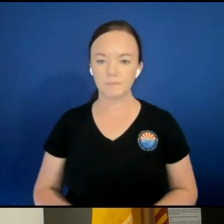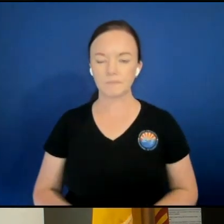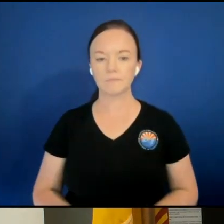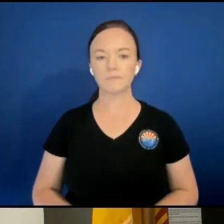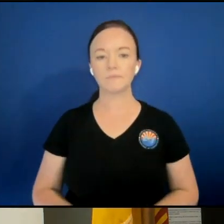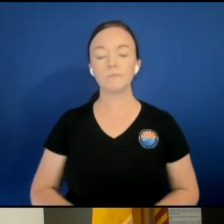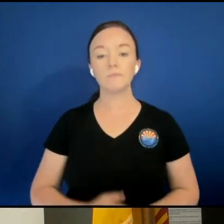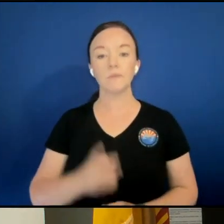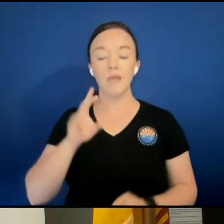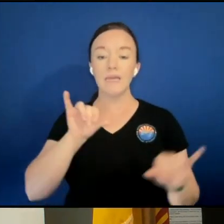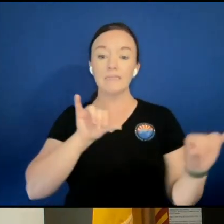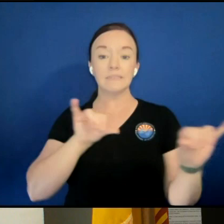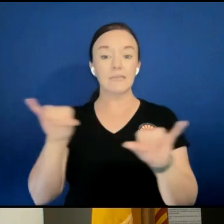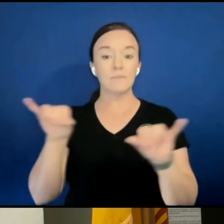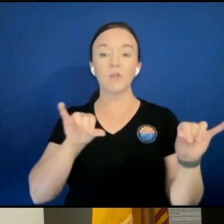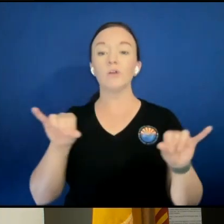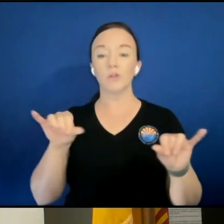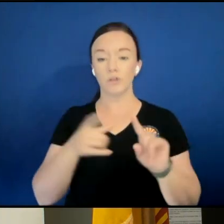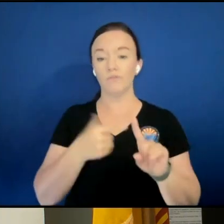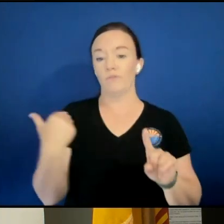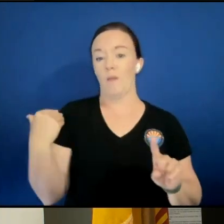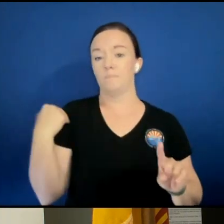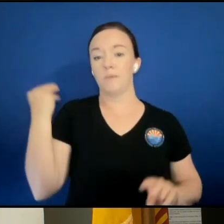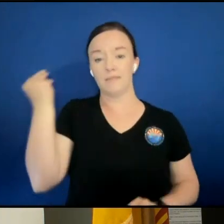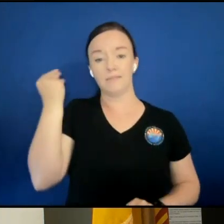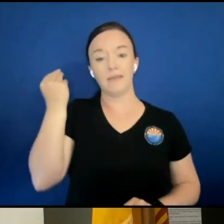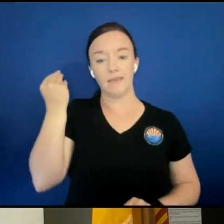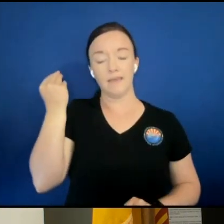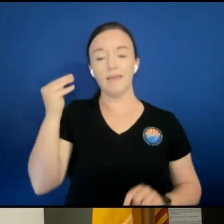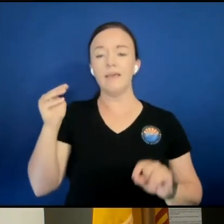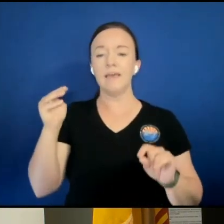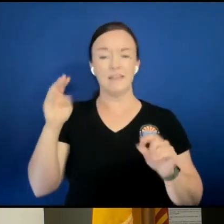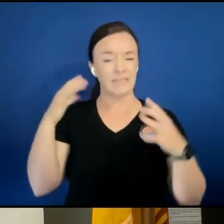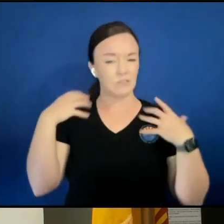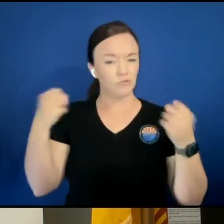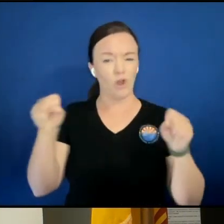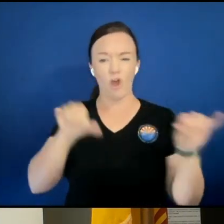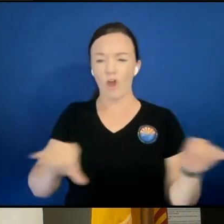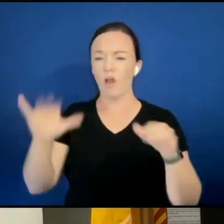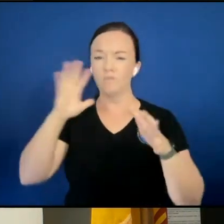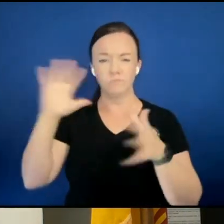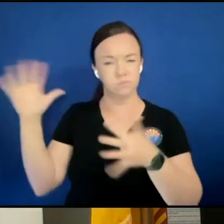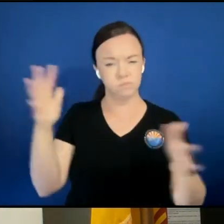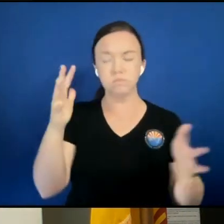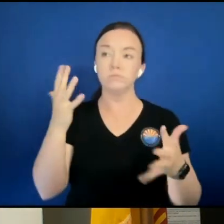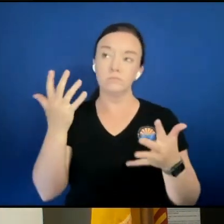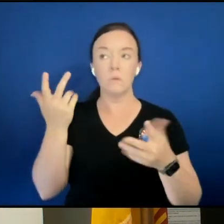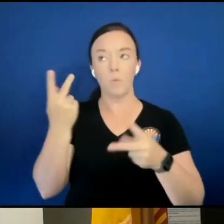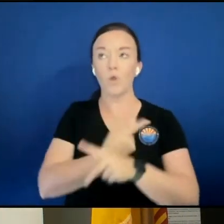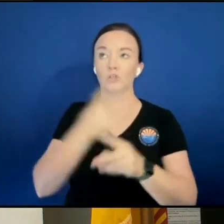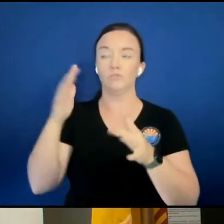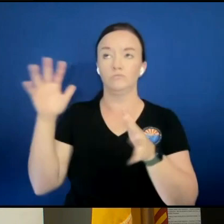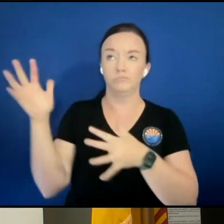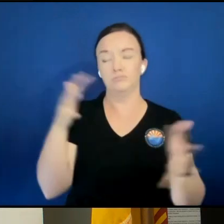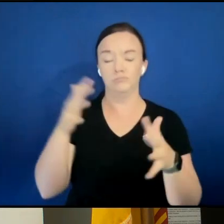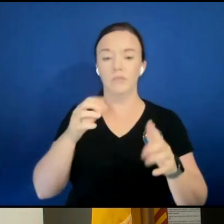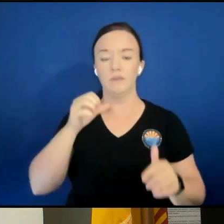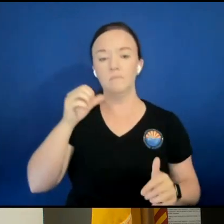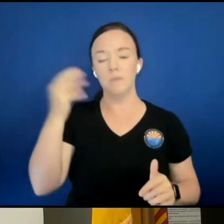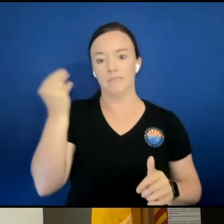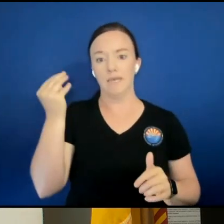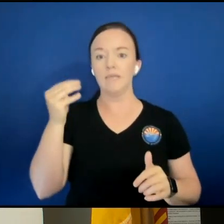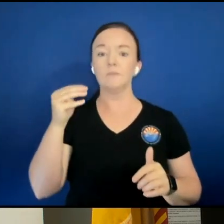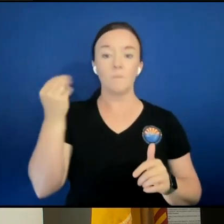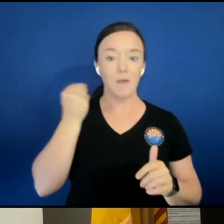similar results on Monday. Again, we had winds just as strong, if not stronger. So this was a very similar picture to what we were seeing